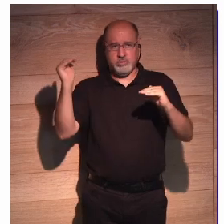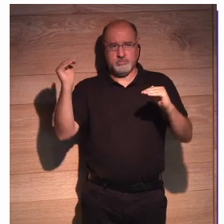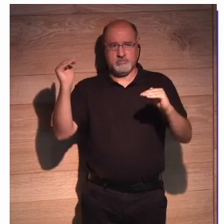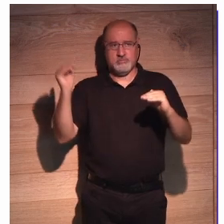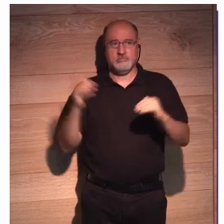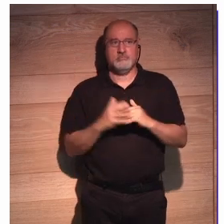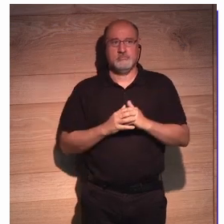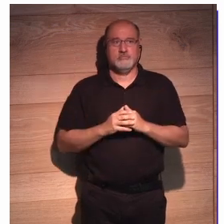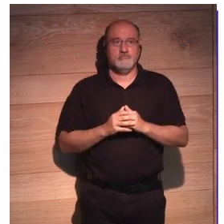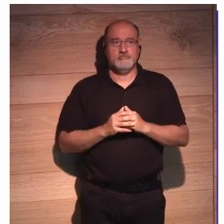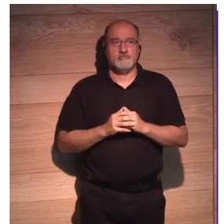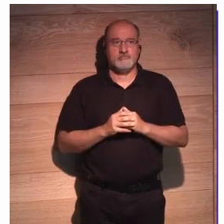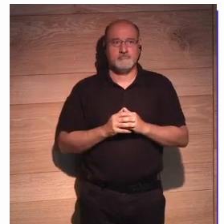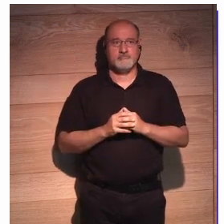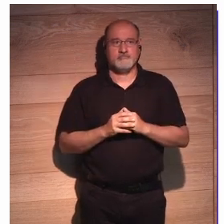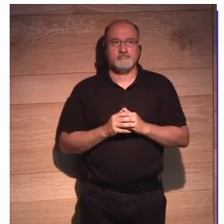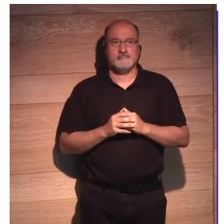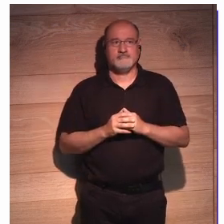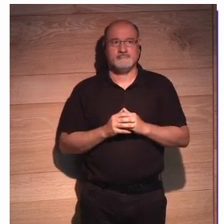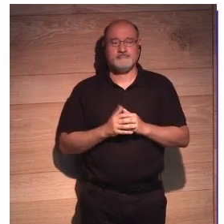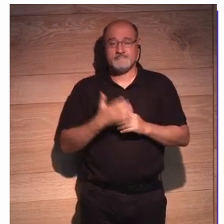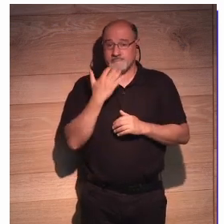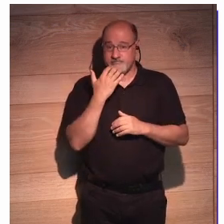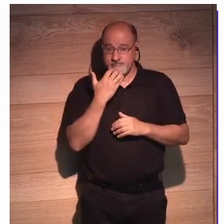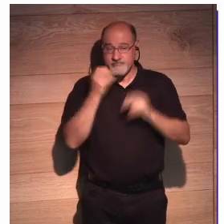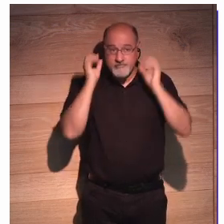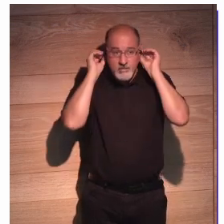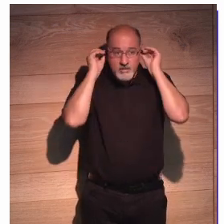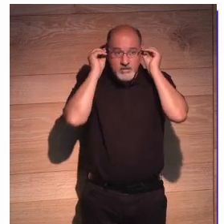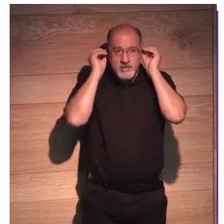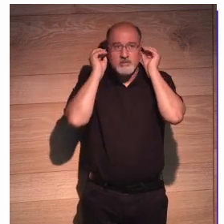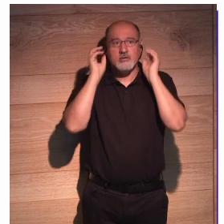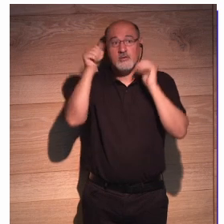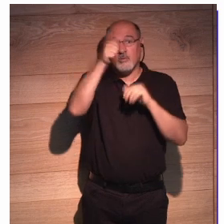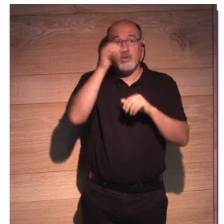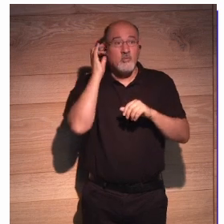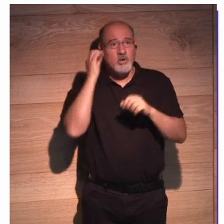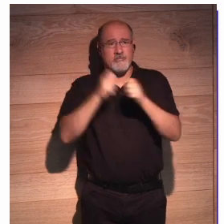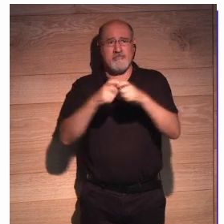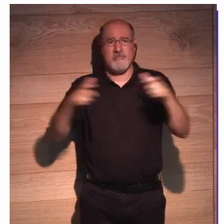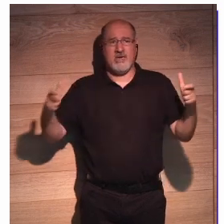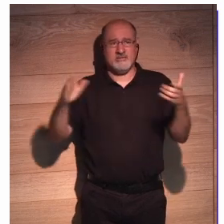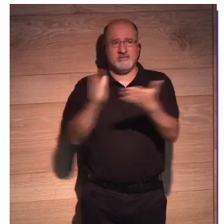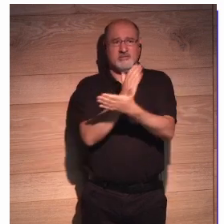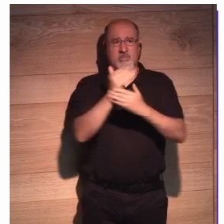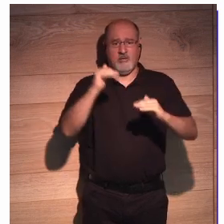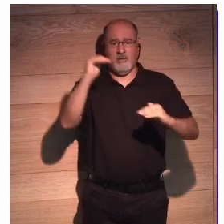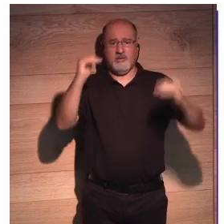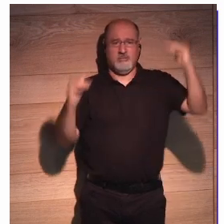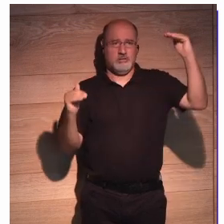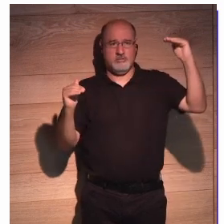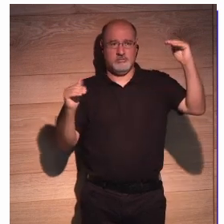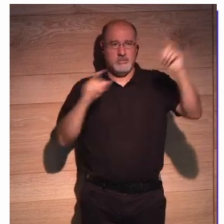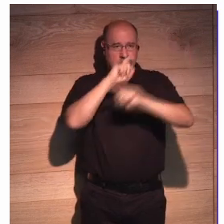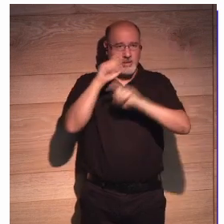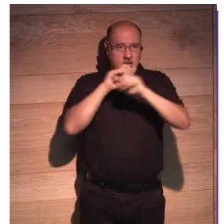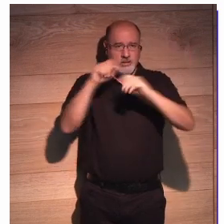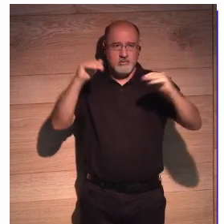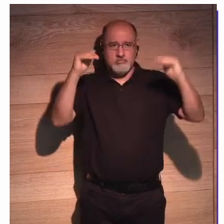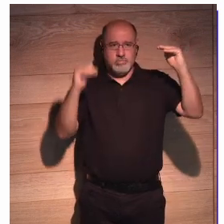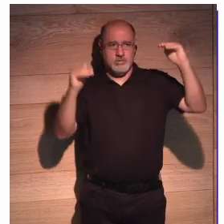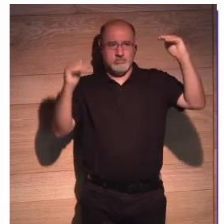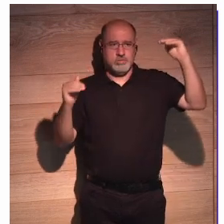is actually getting wider every year. When I see statistics like this, it gets increasingly more depressing. So then again, I come back to the